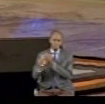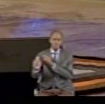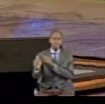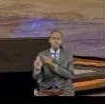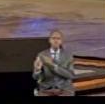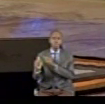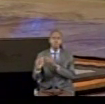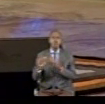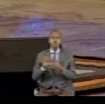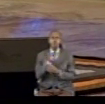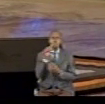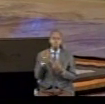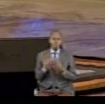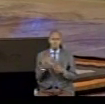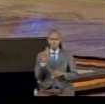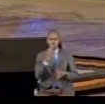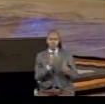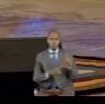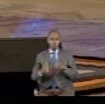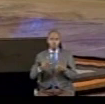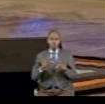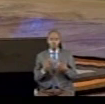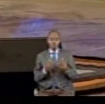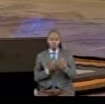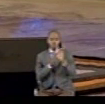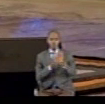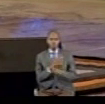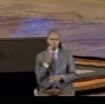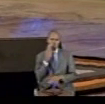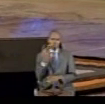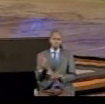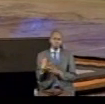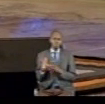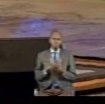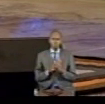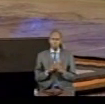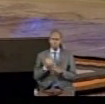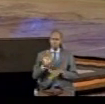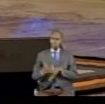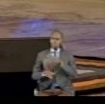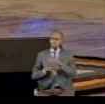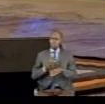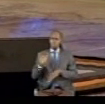they saw him, it says, walking